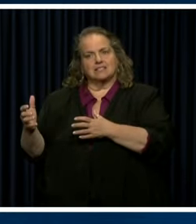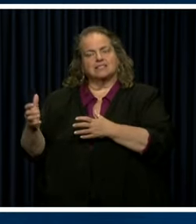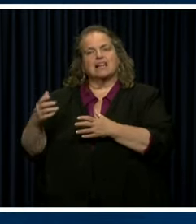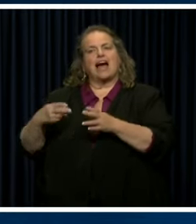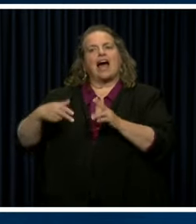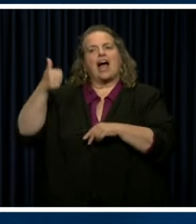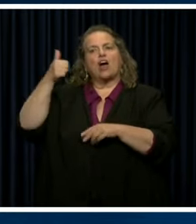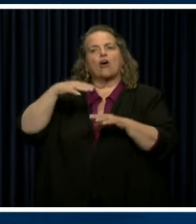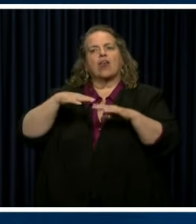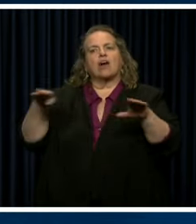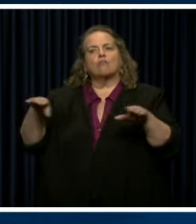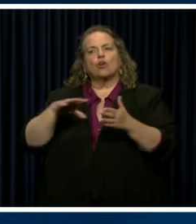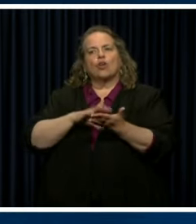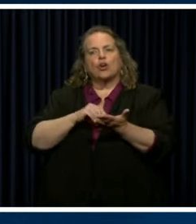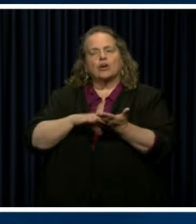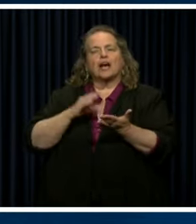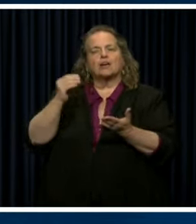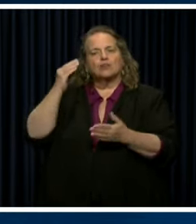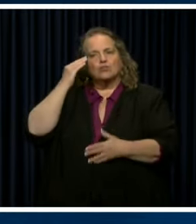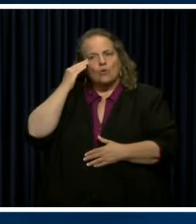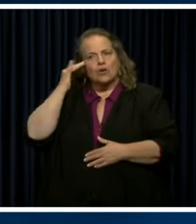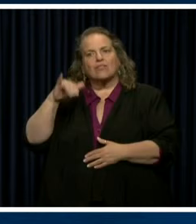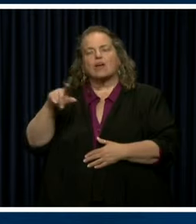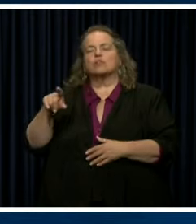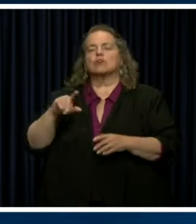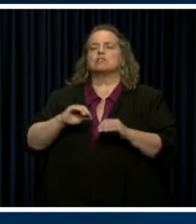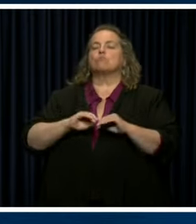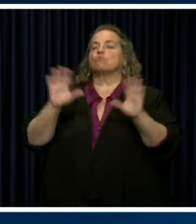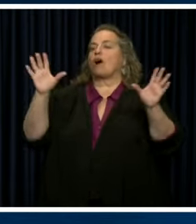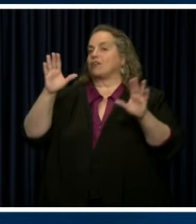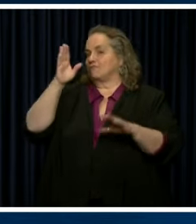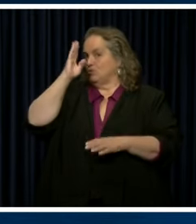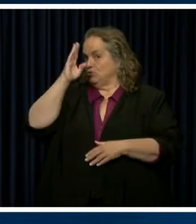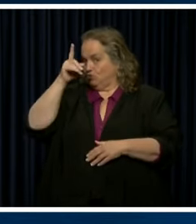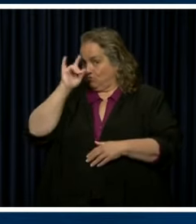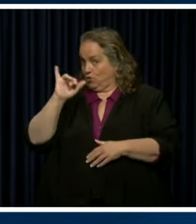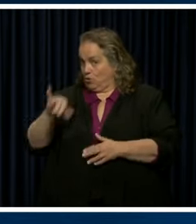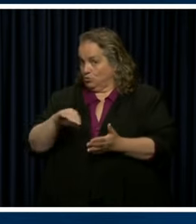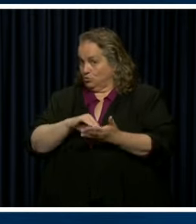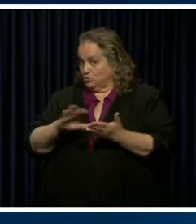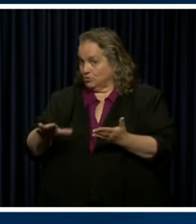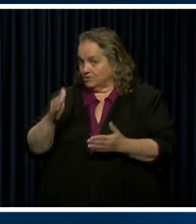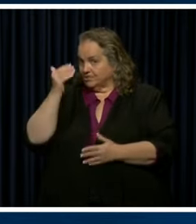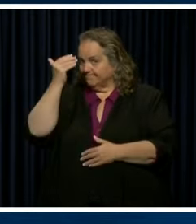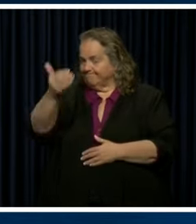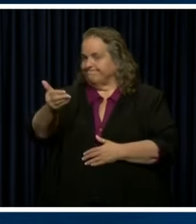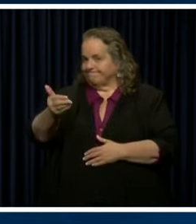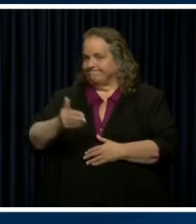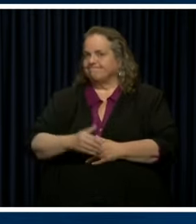level learning, and knowing that there is a big bright future for these students ahead.